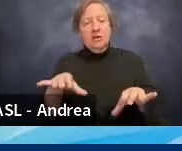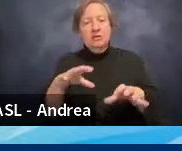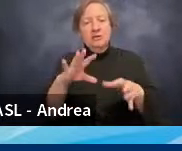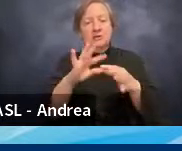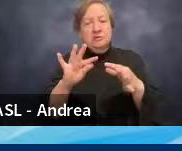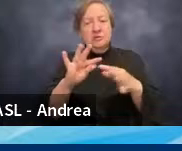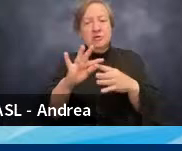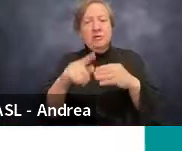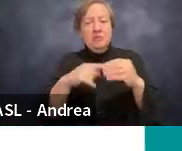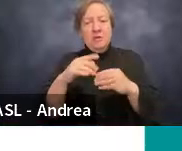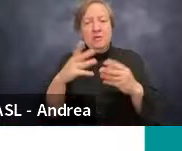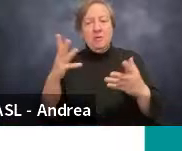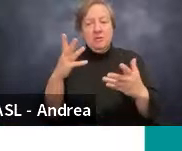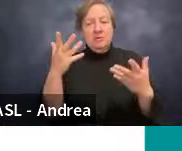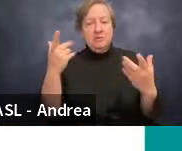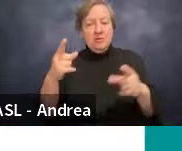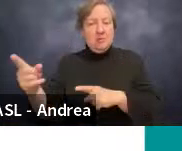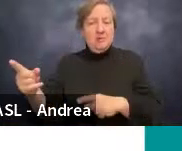slide, please.